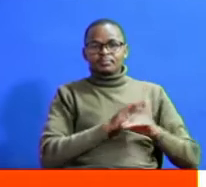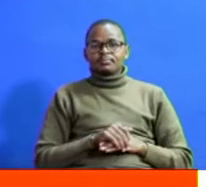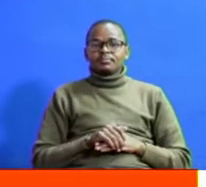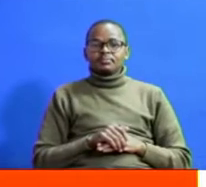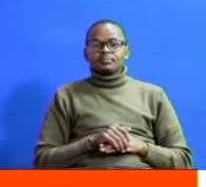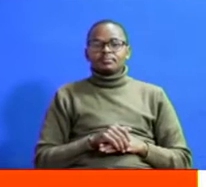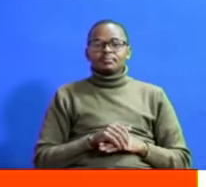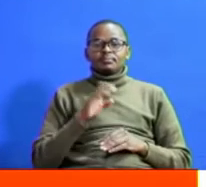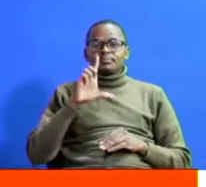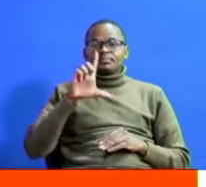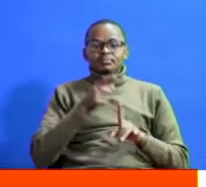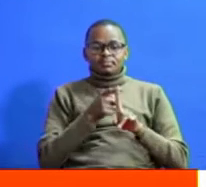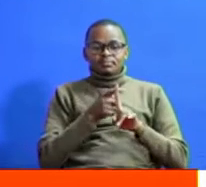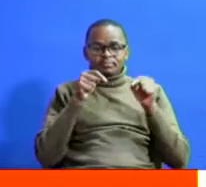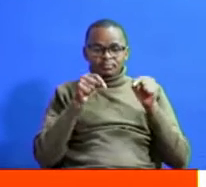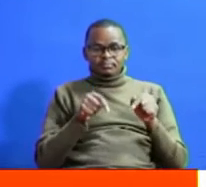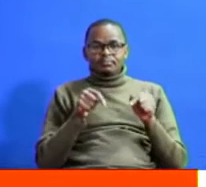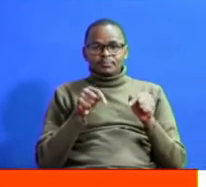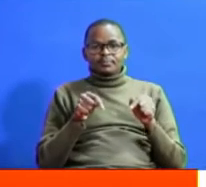will from today